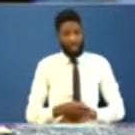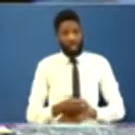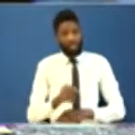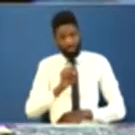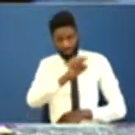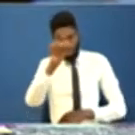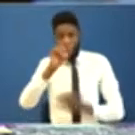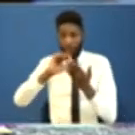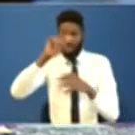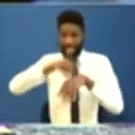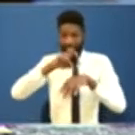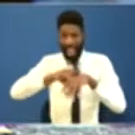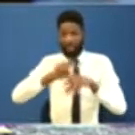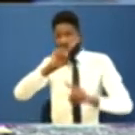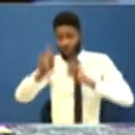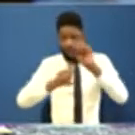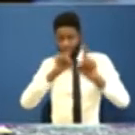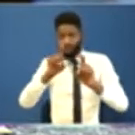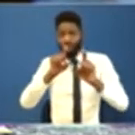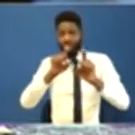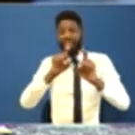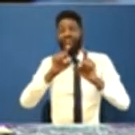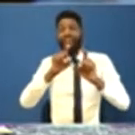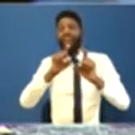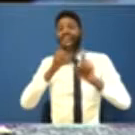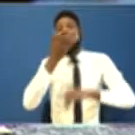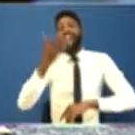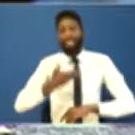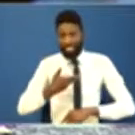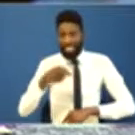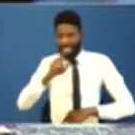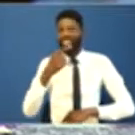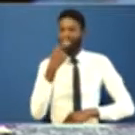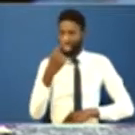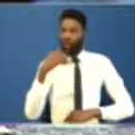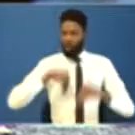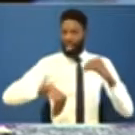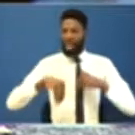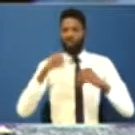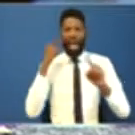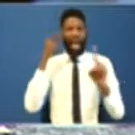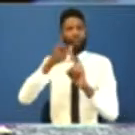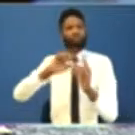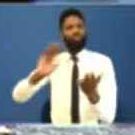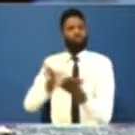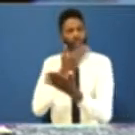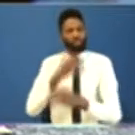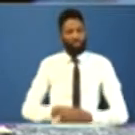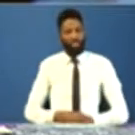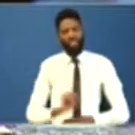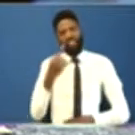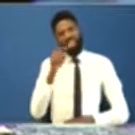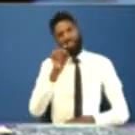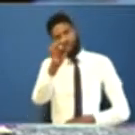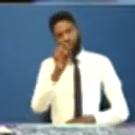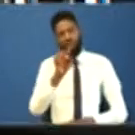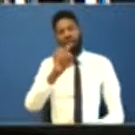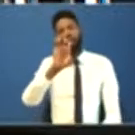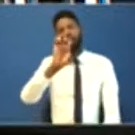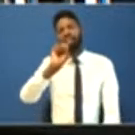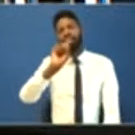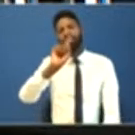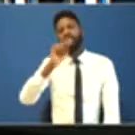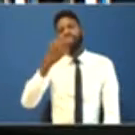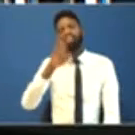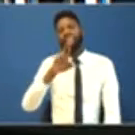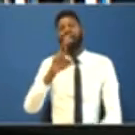to the questions we've asked you have really talked very passionately about fighting corruption i'd like to start with you esther